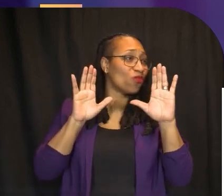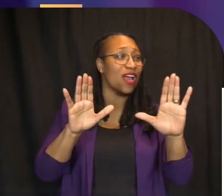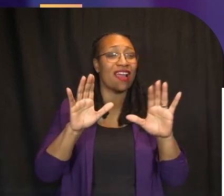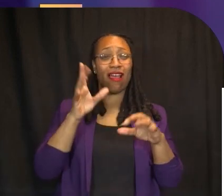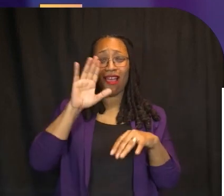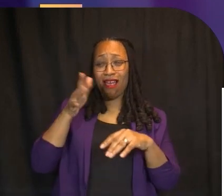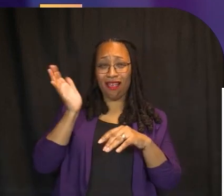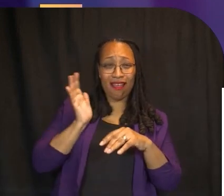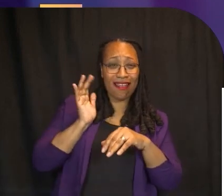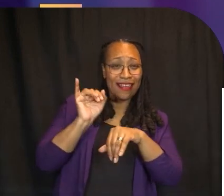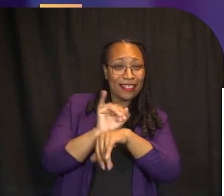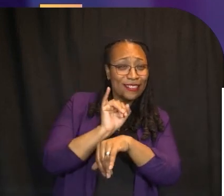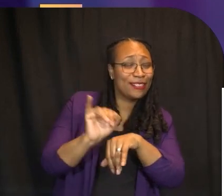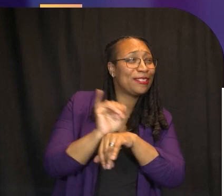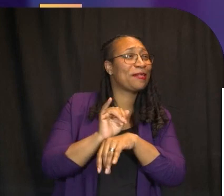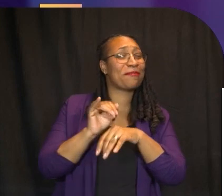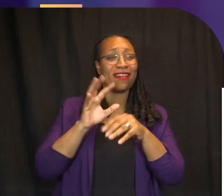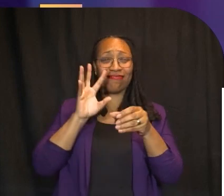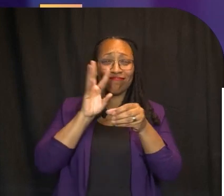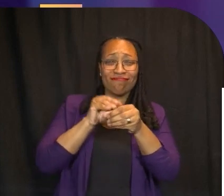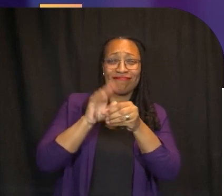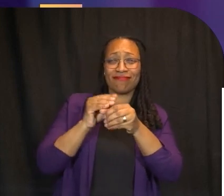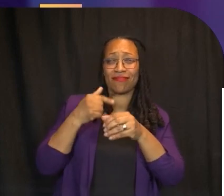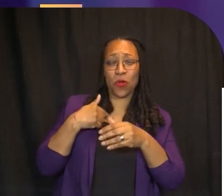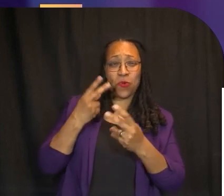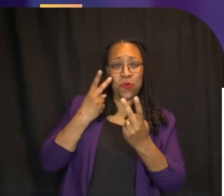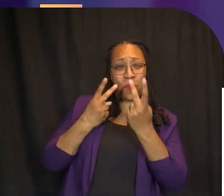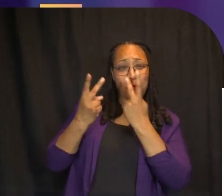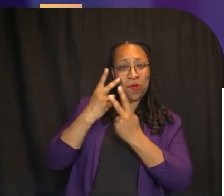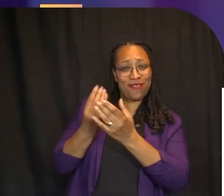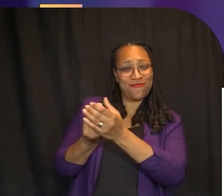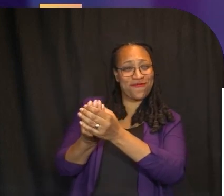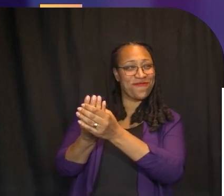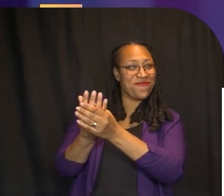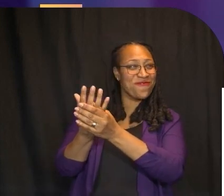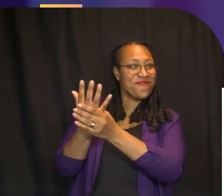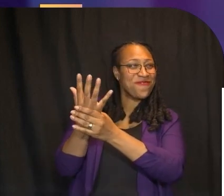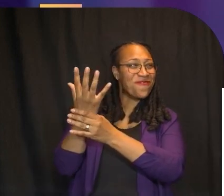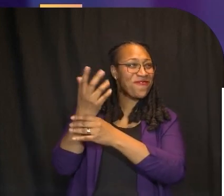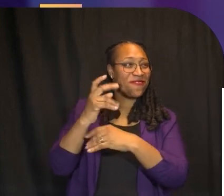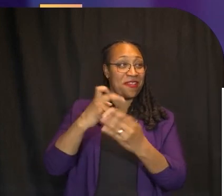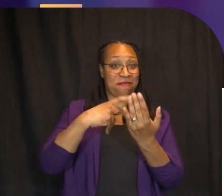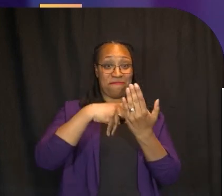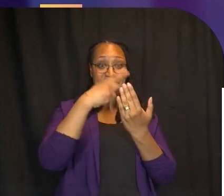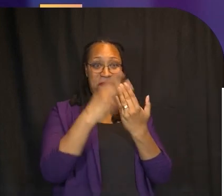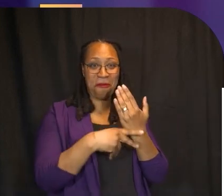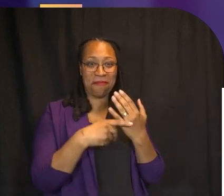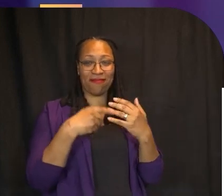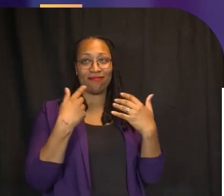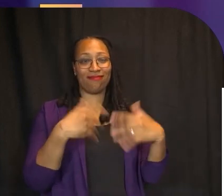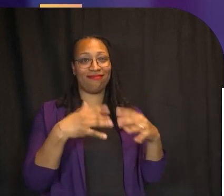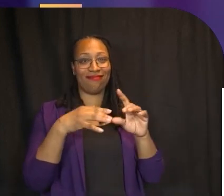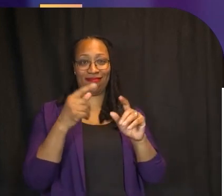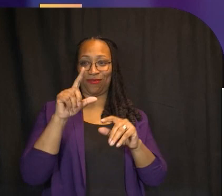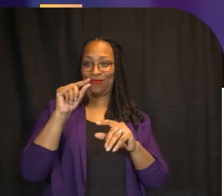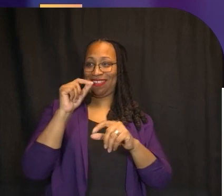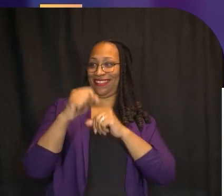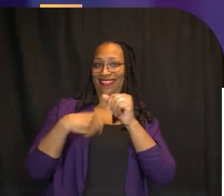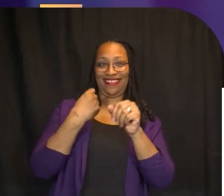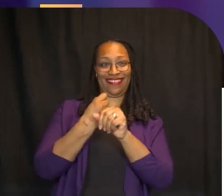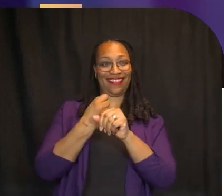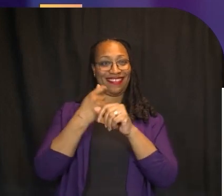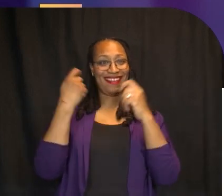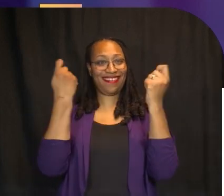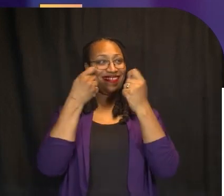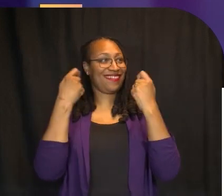Summer Internship Program, a program that's celebrating its 20th anniversary this summer, the Hearn Awards, and NBC